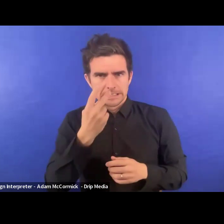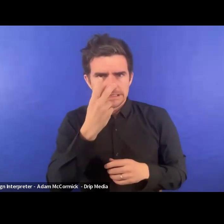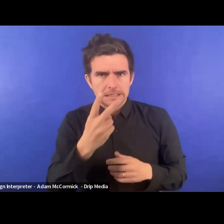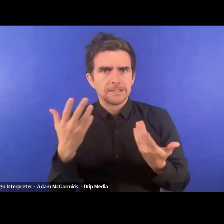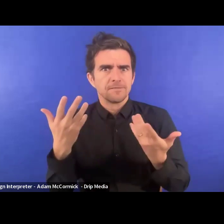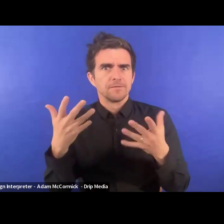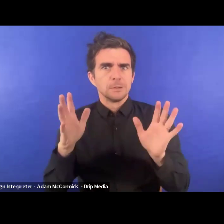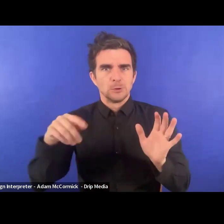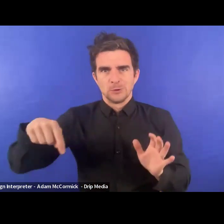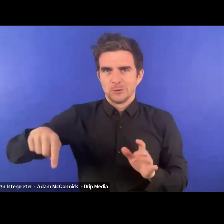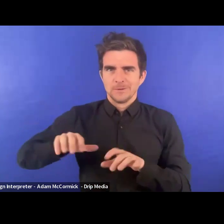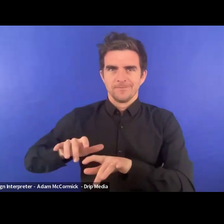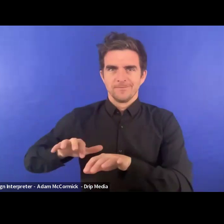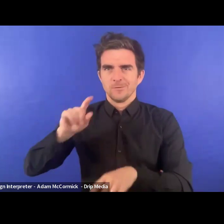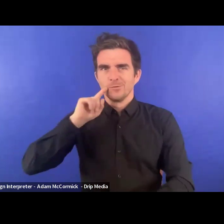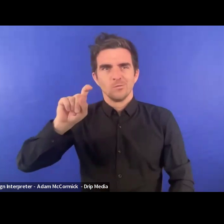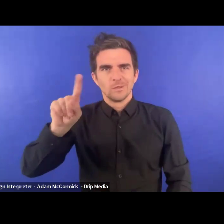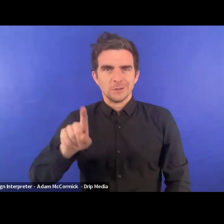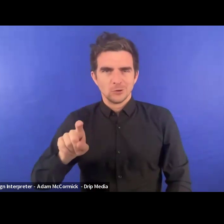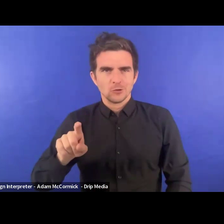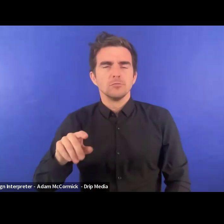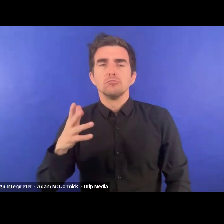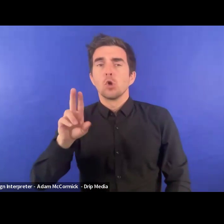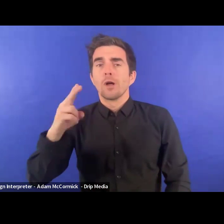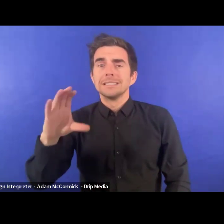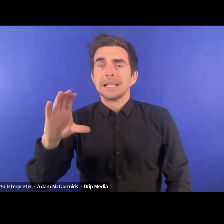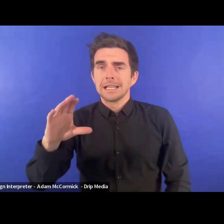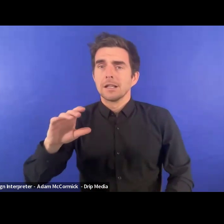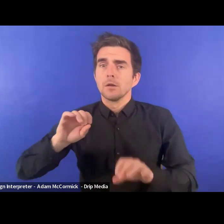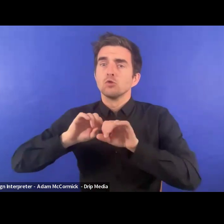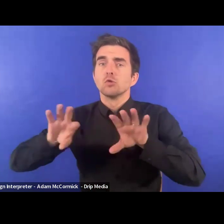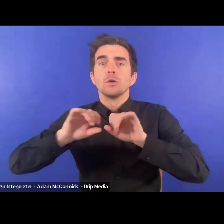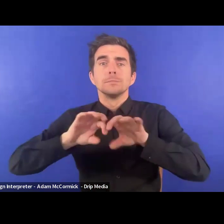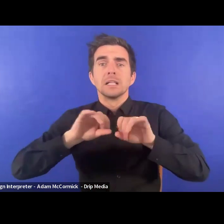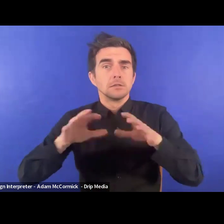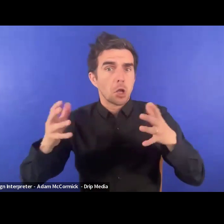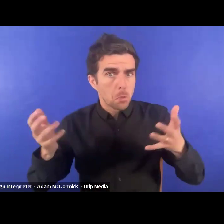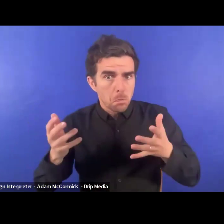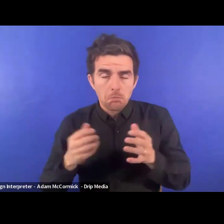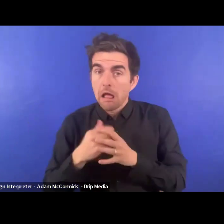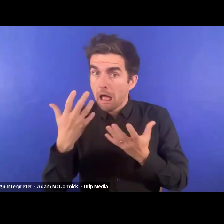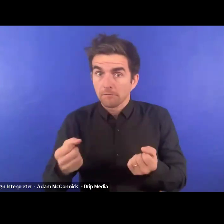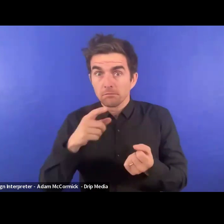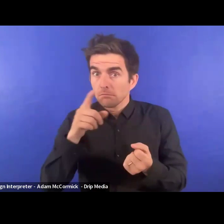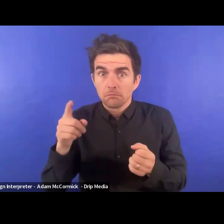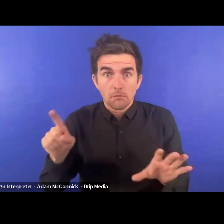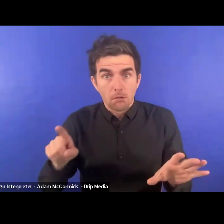UHC social media. Any links you have regarding the UHC social media?